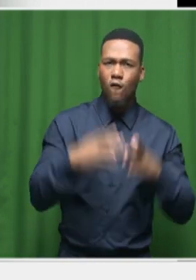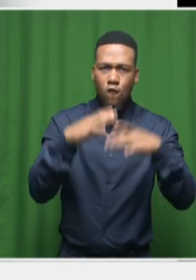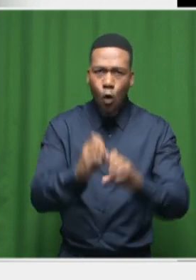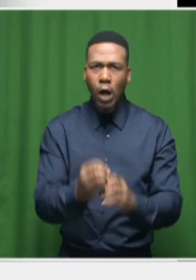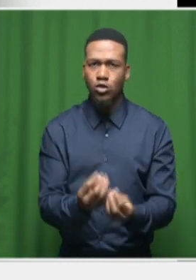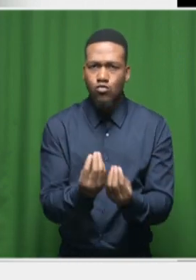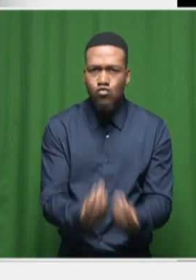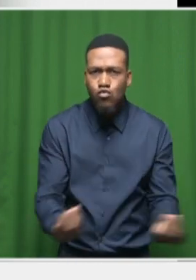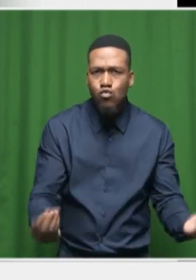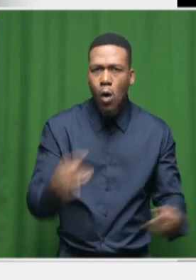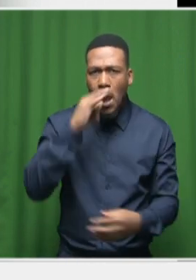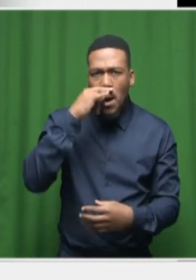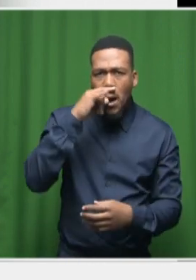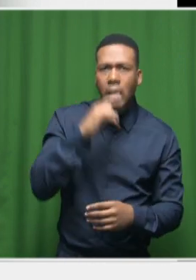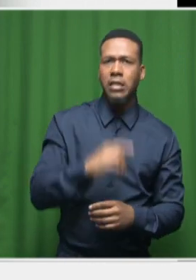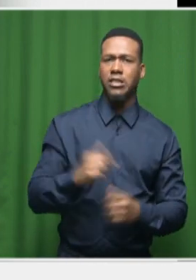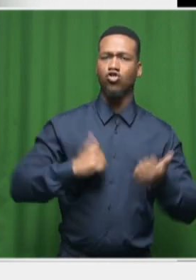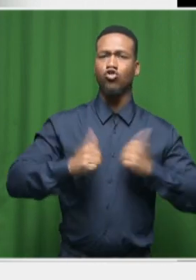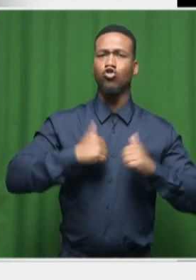theatre, children's